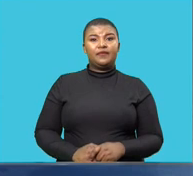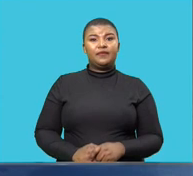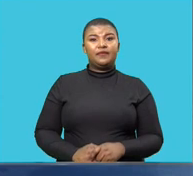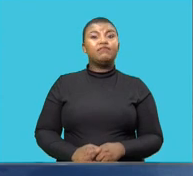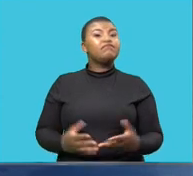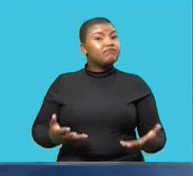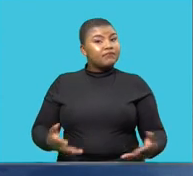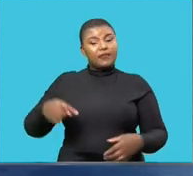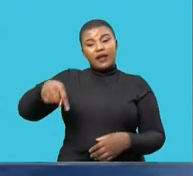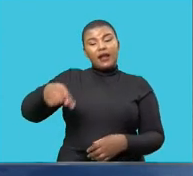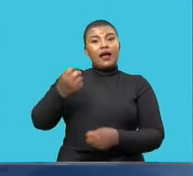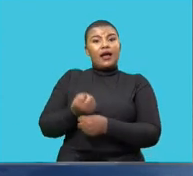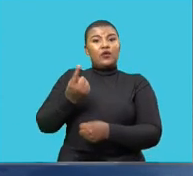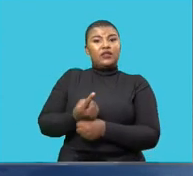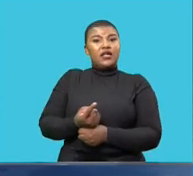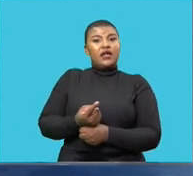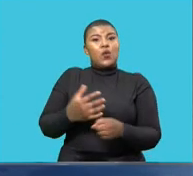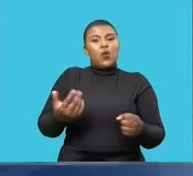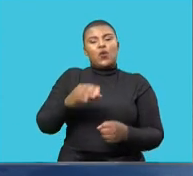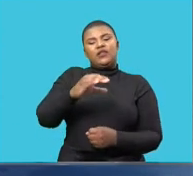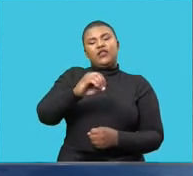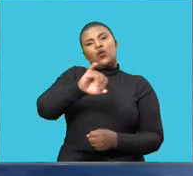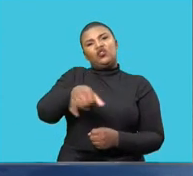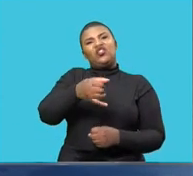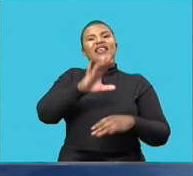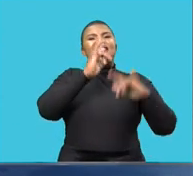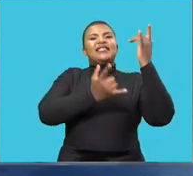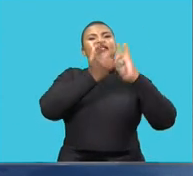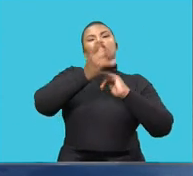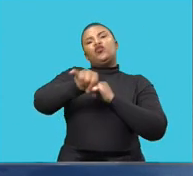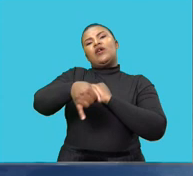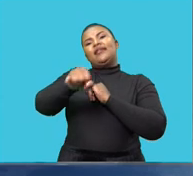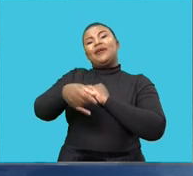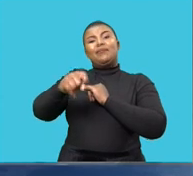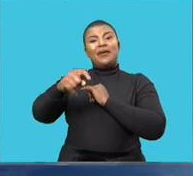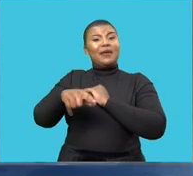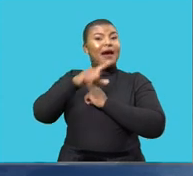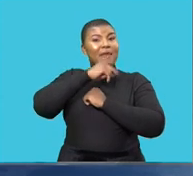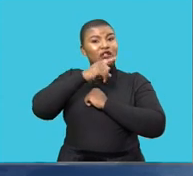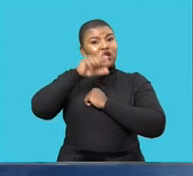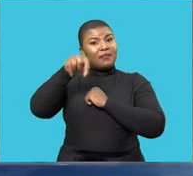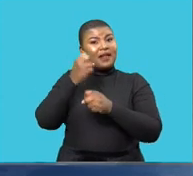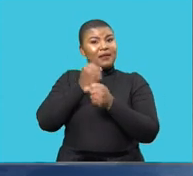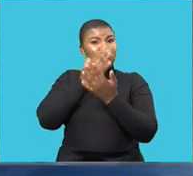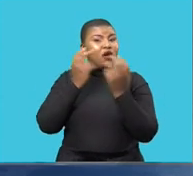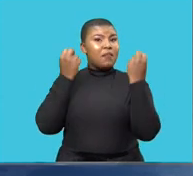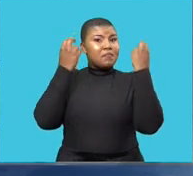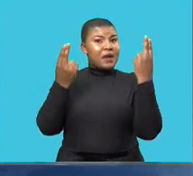ke eGauteng noma eCOJ kufanele ukuthi amadoda aphakame